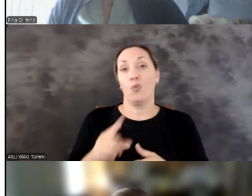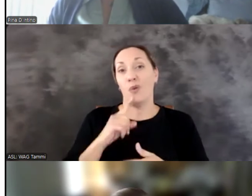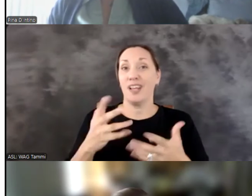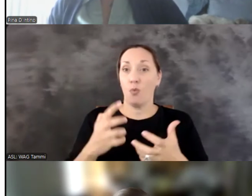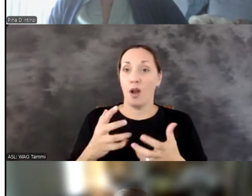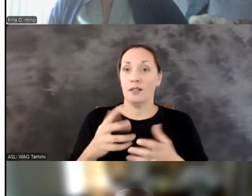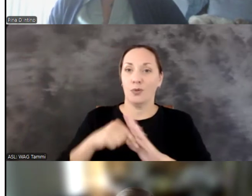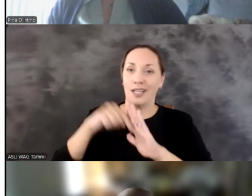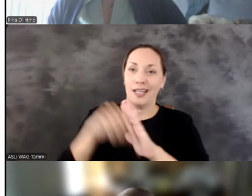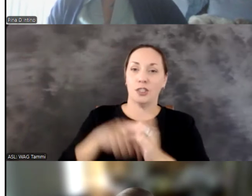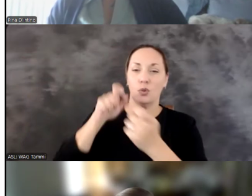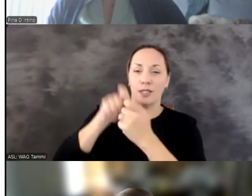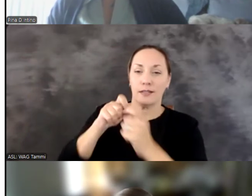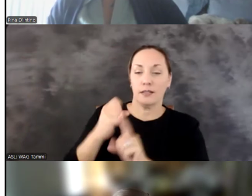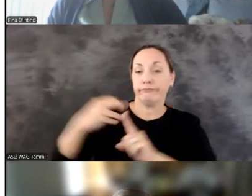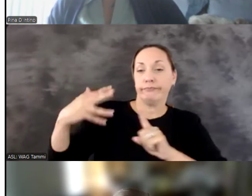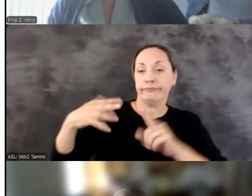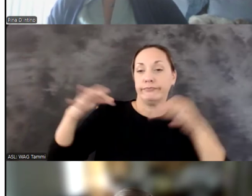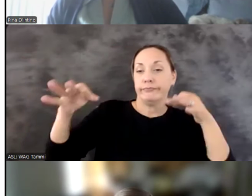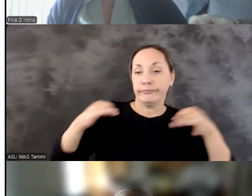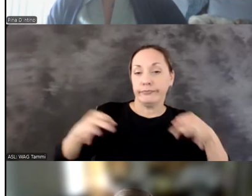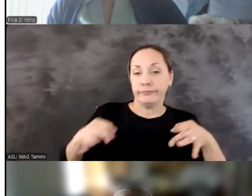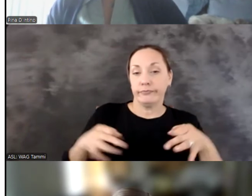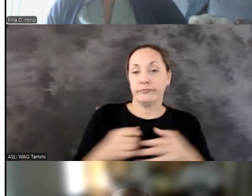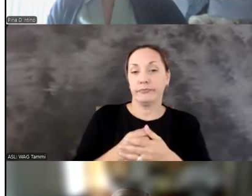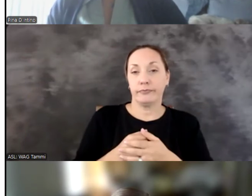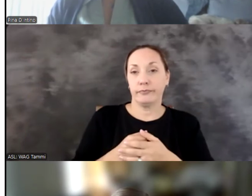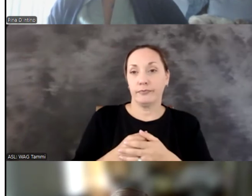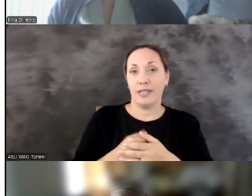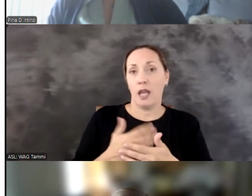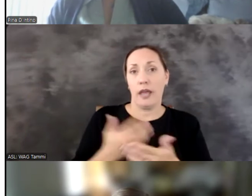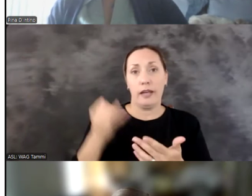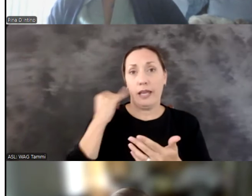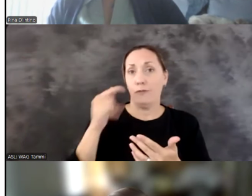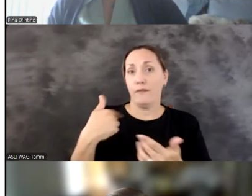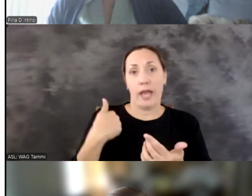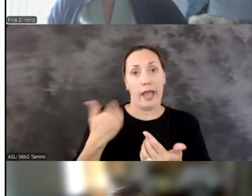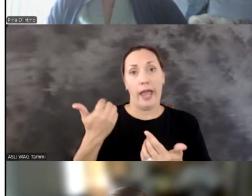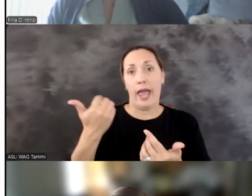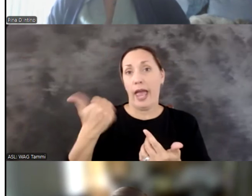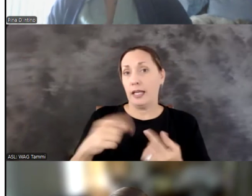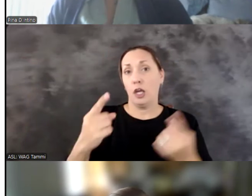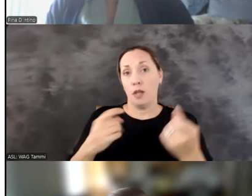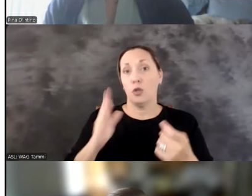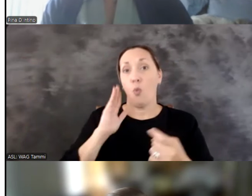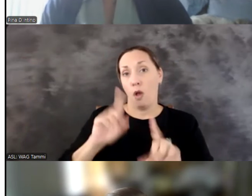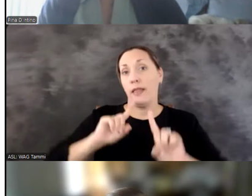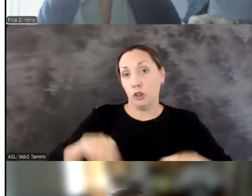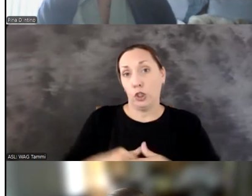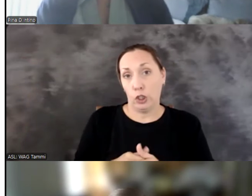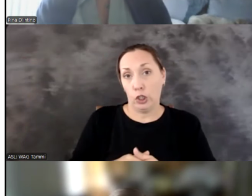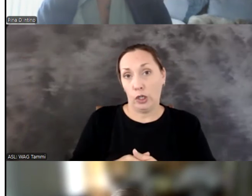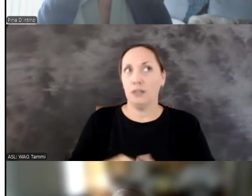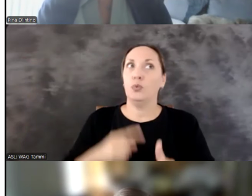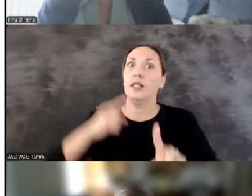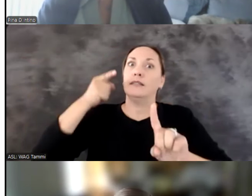into the details of what those things are and answer any questions that people have. Because when it comes down to it,